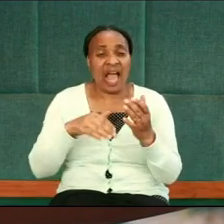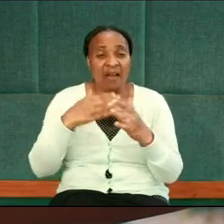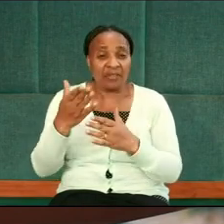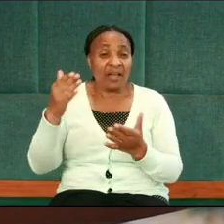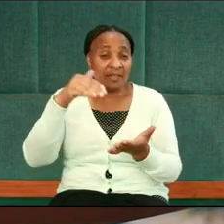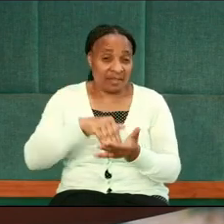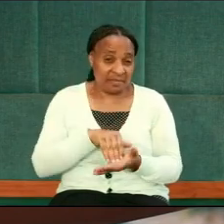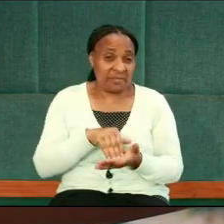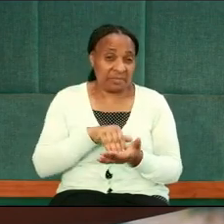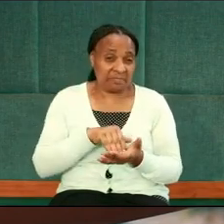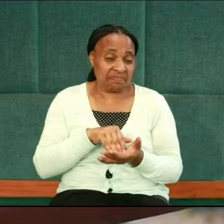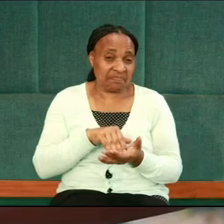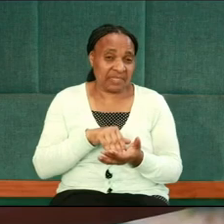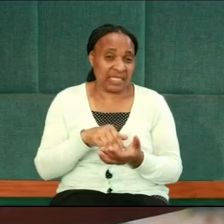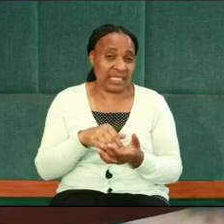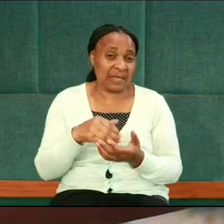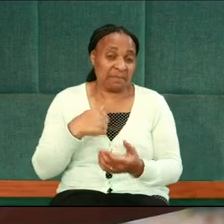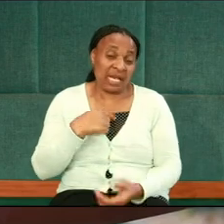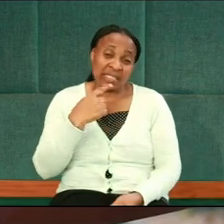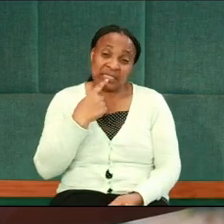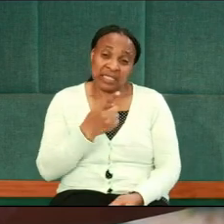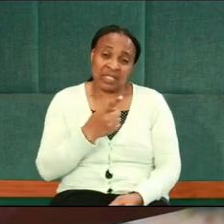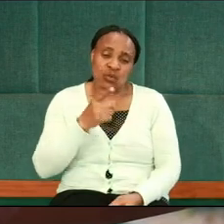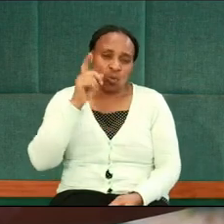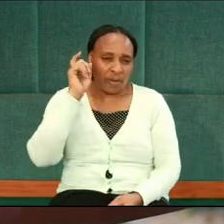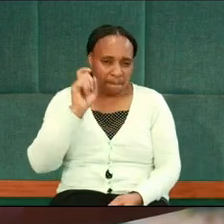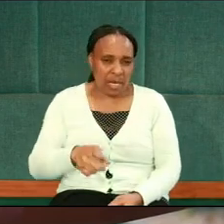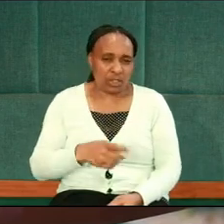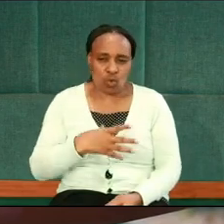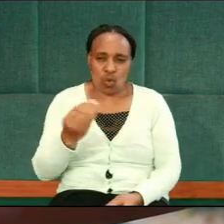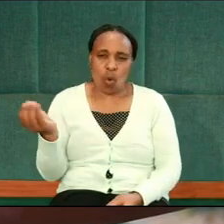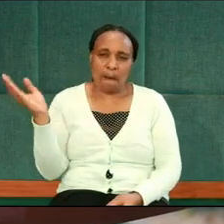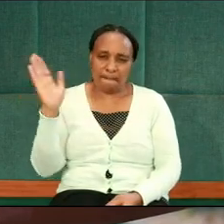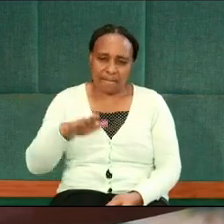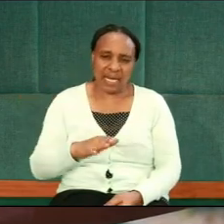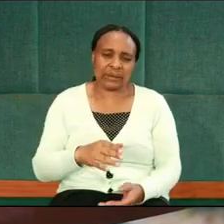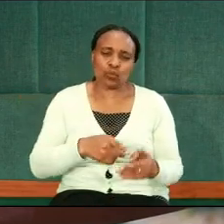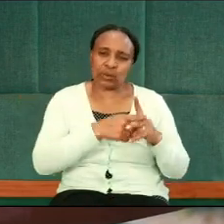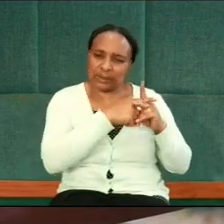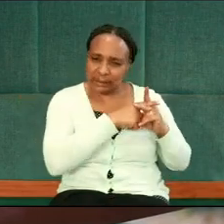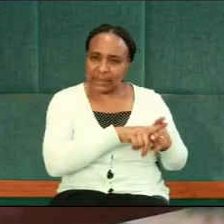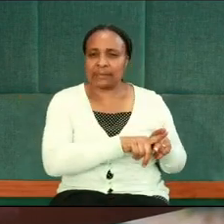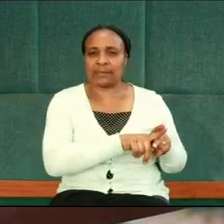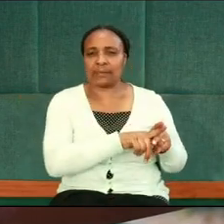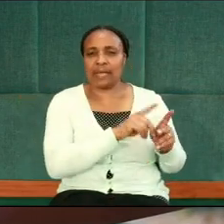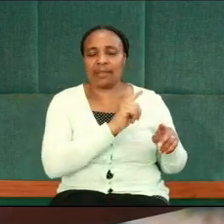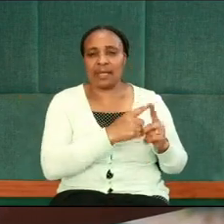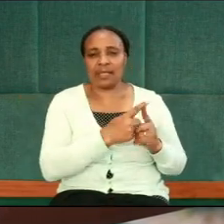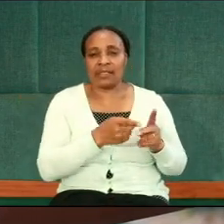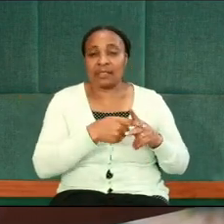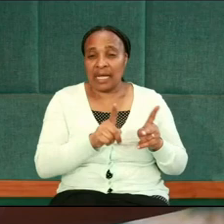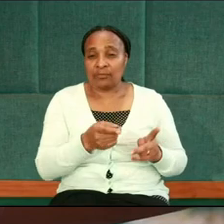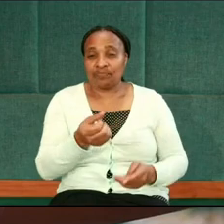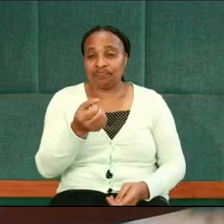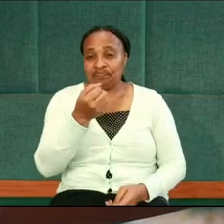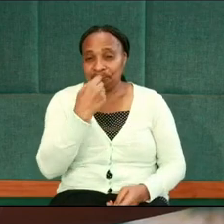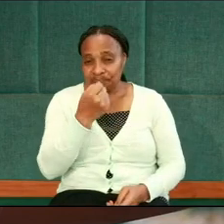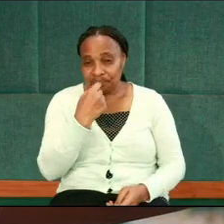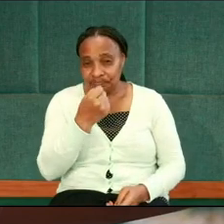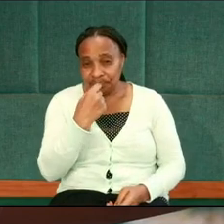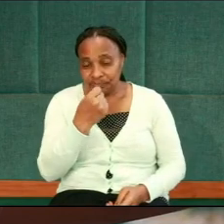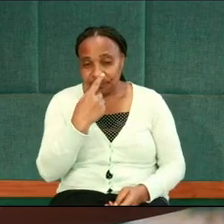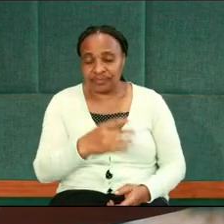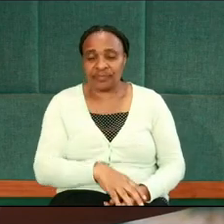again, I told them, we must go back to the drawing board and start treatment. We started the